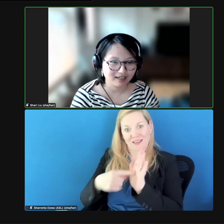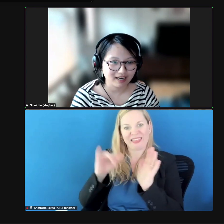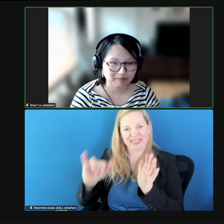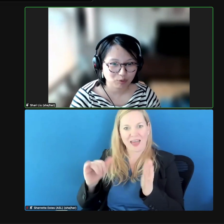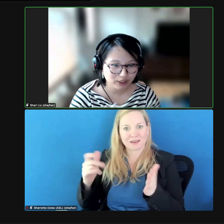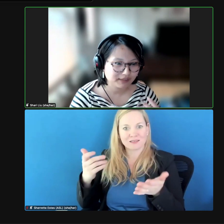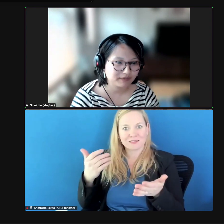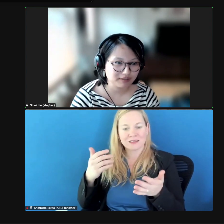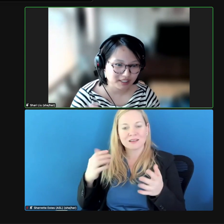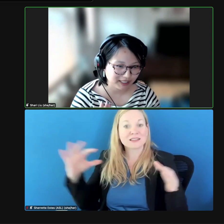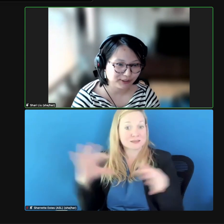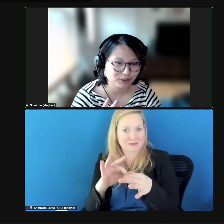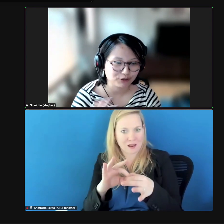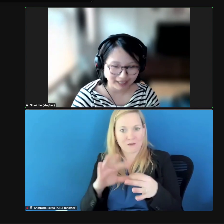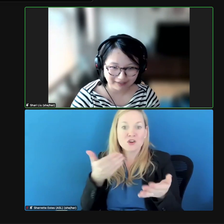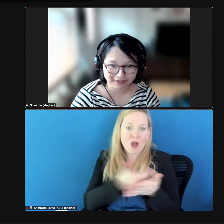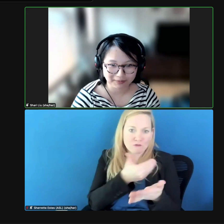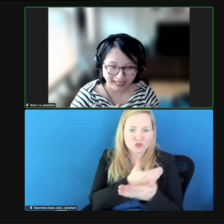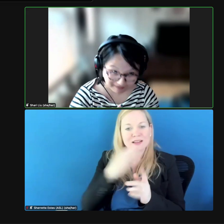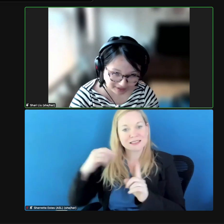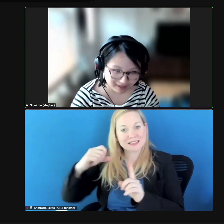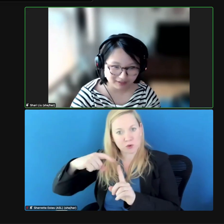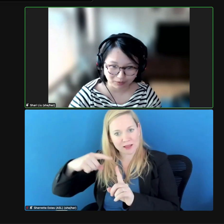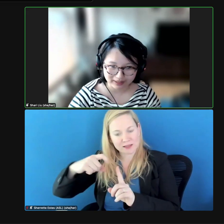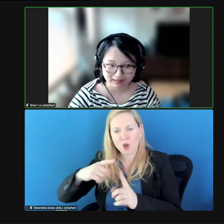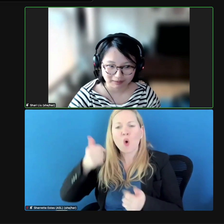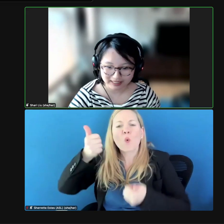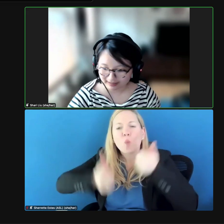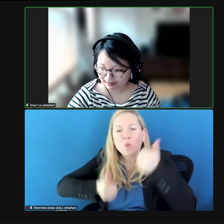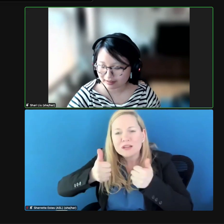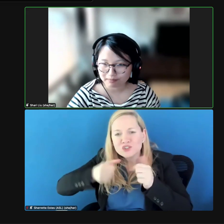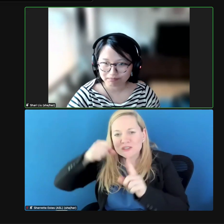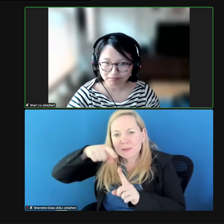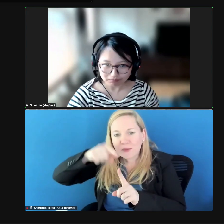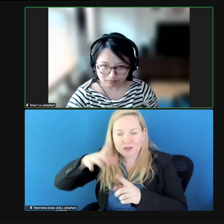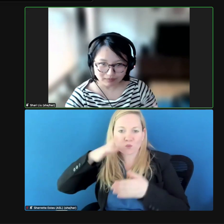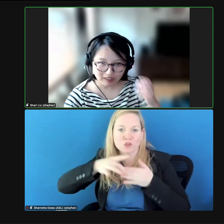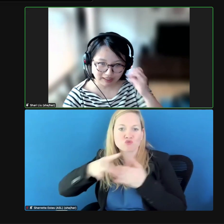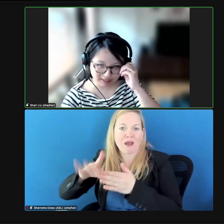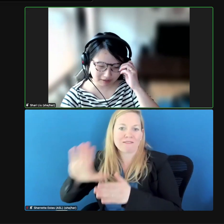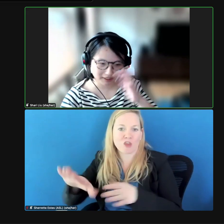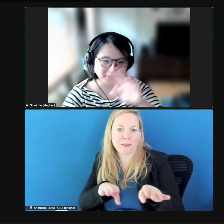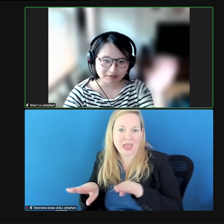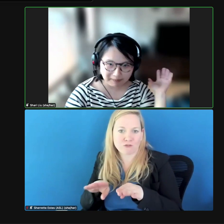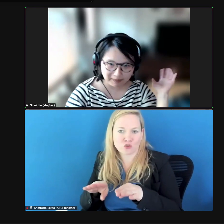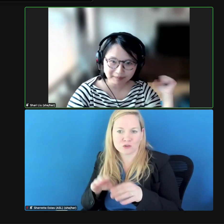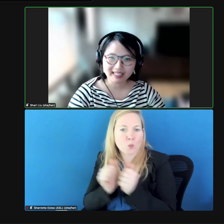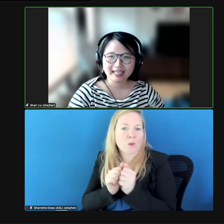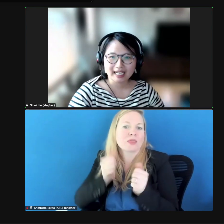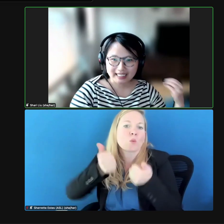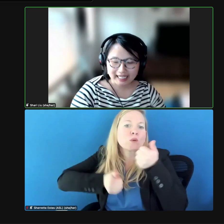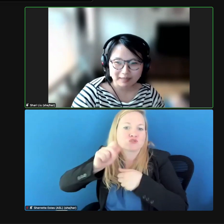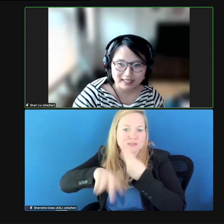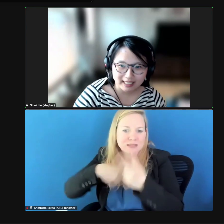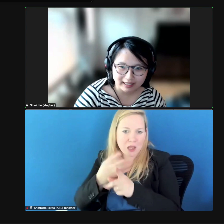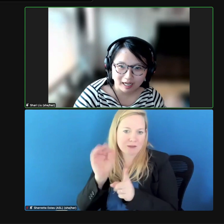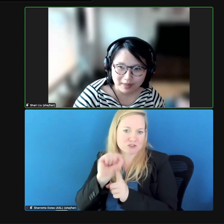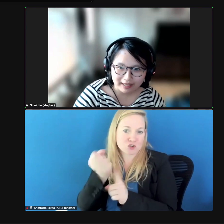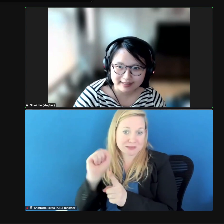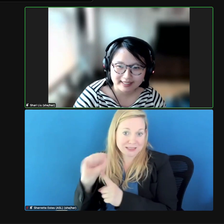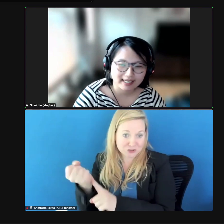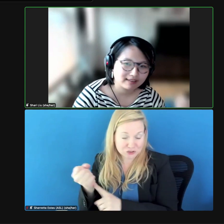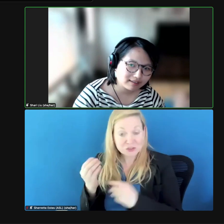stimulus, which of those dimensions drives their behavior under what circumstances? So just to wrap up, today I